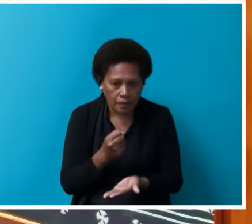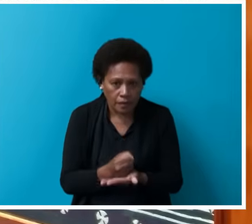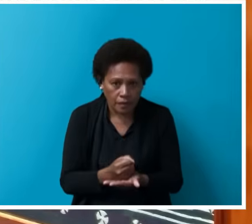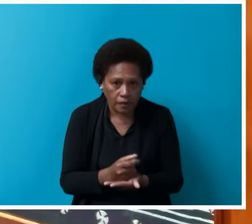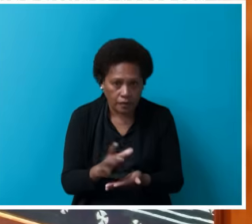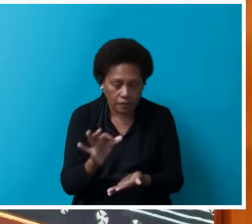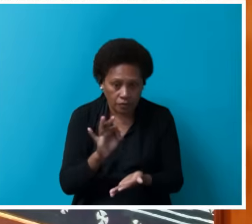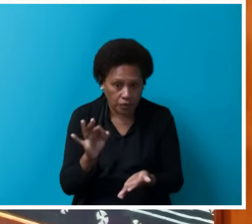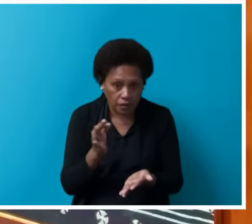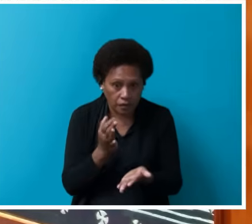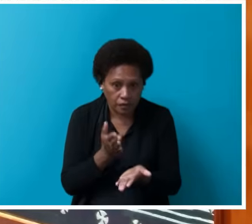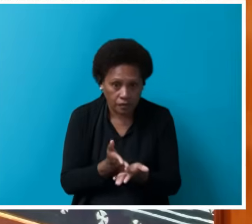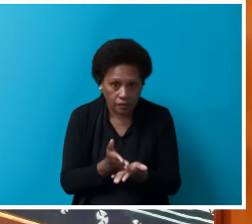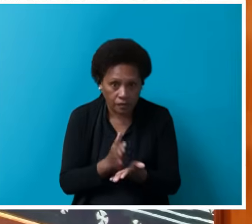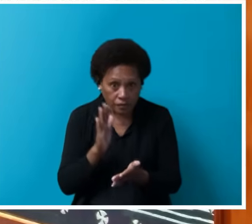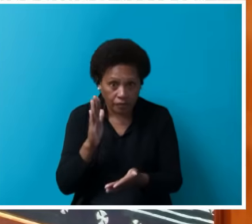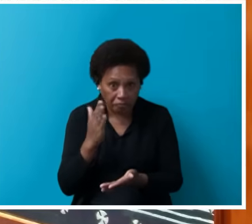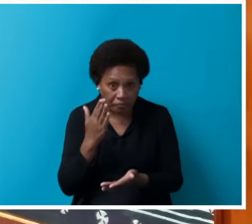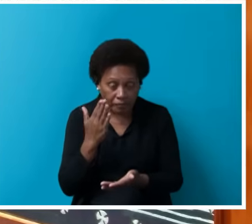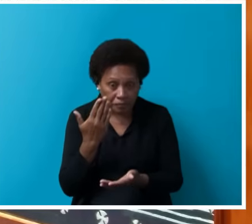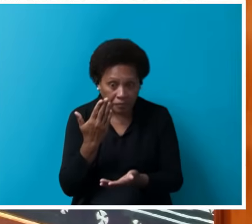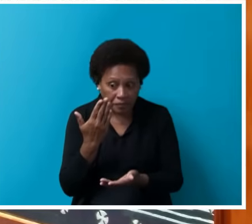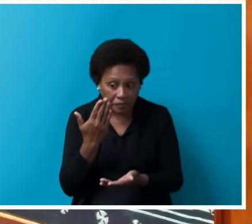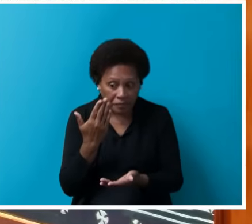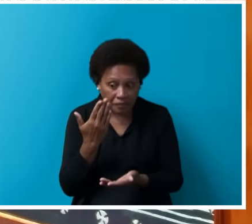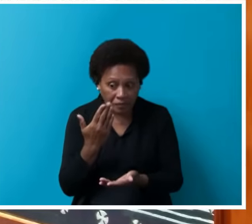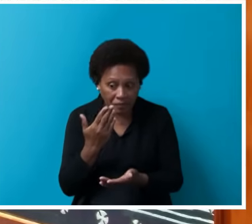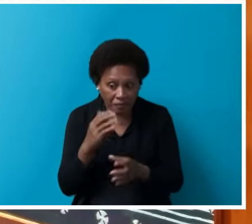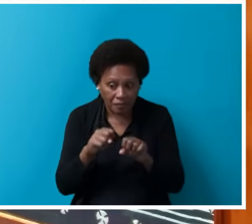your source, from a social media, then there is